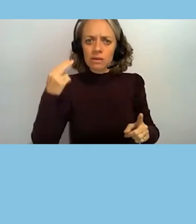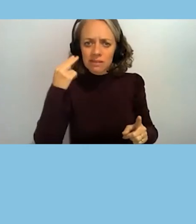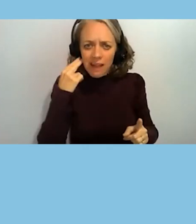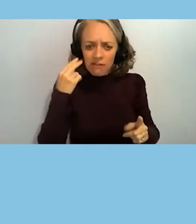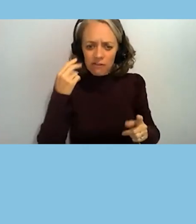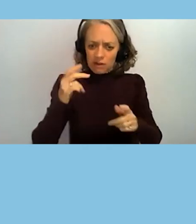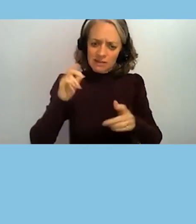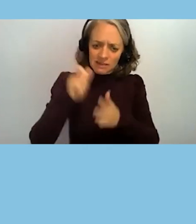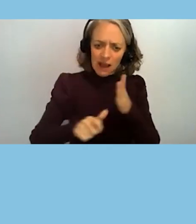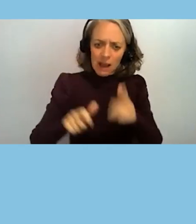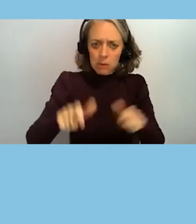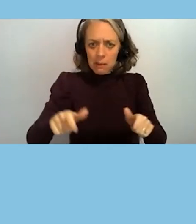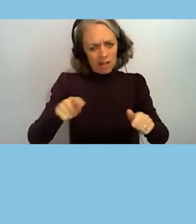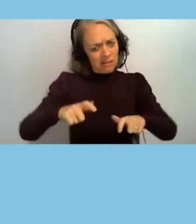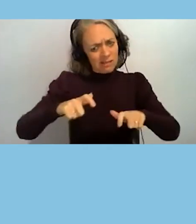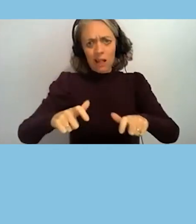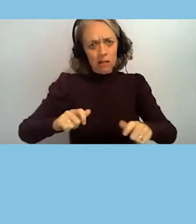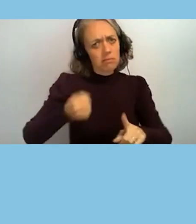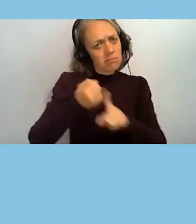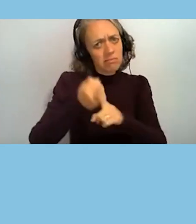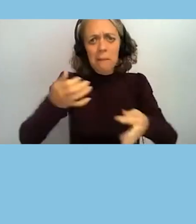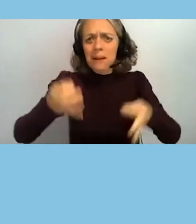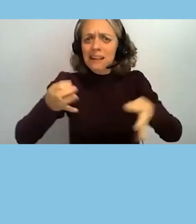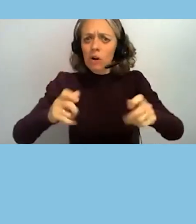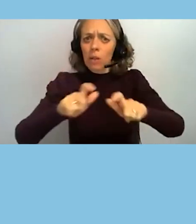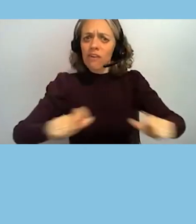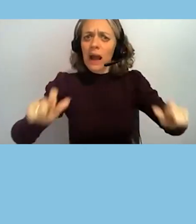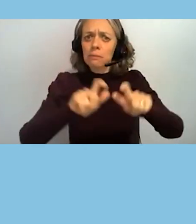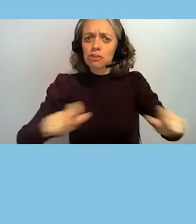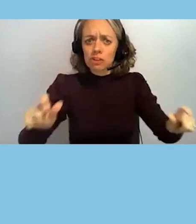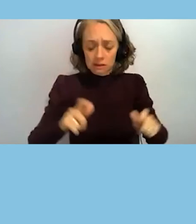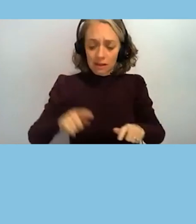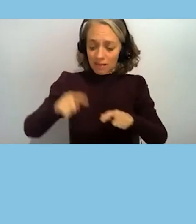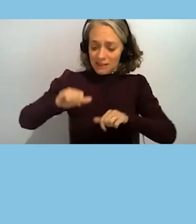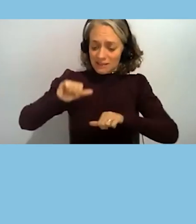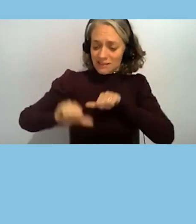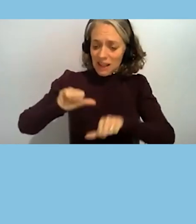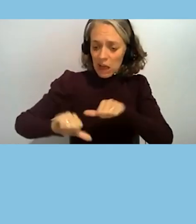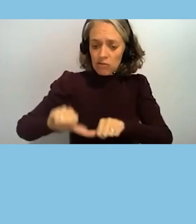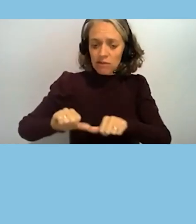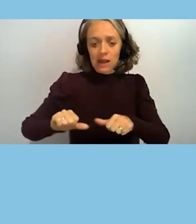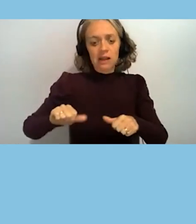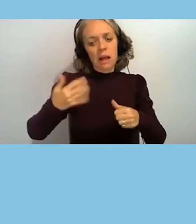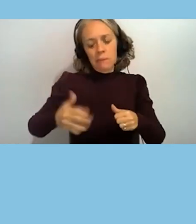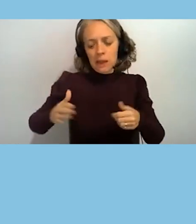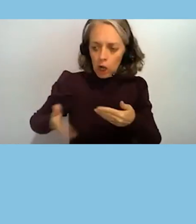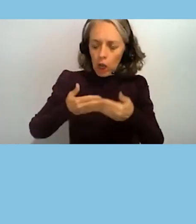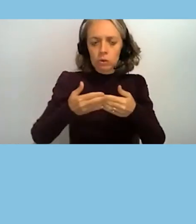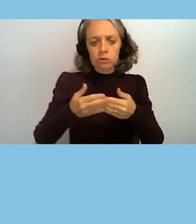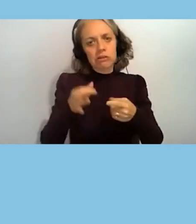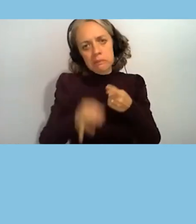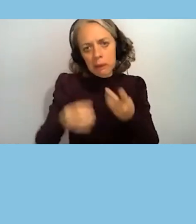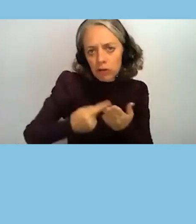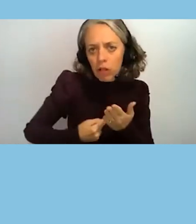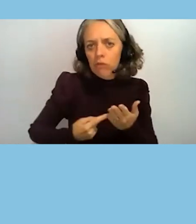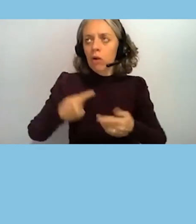It needs to remain political. In plotting this series, through periods of closures and special measures, we were conscious